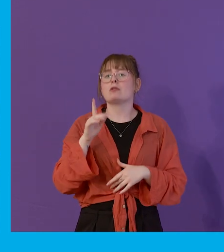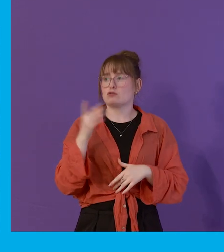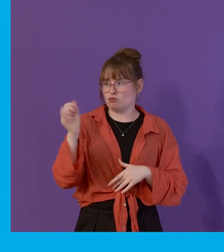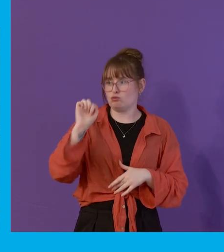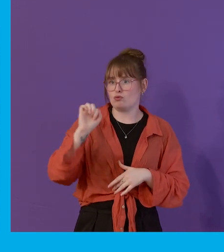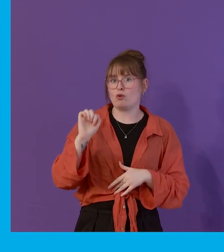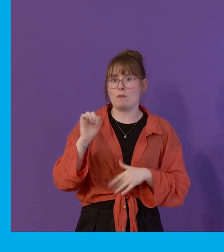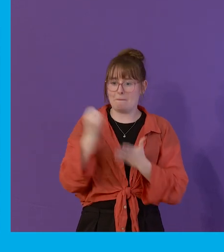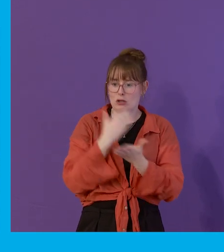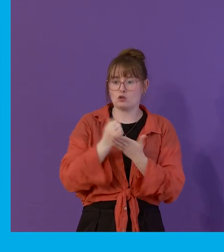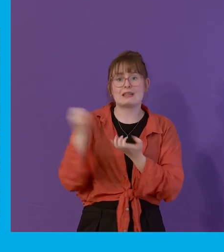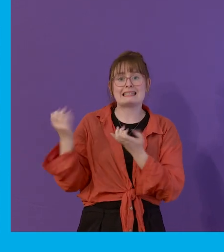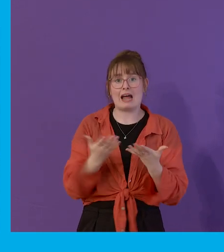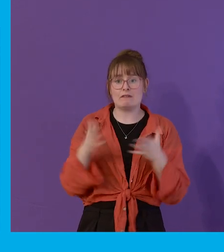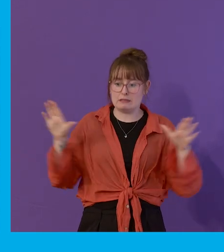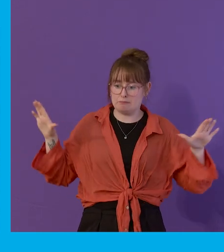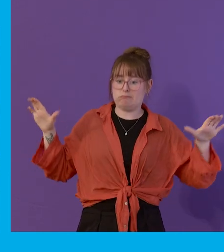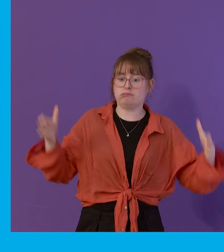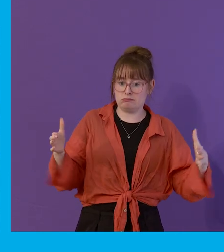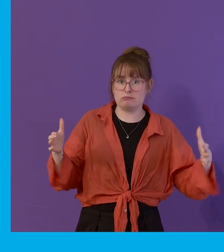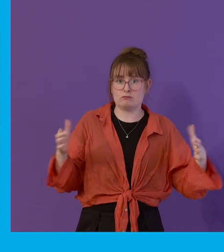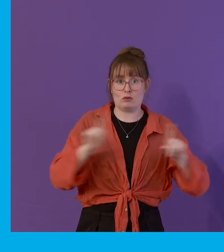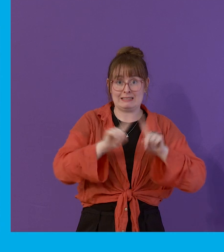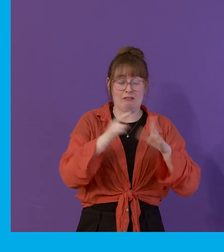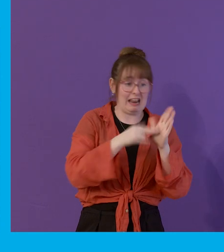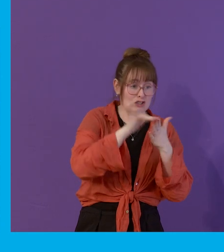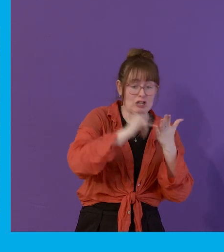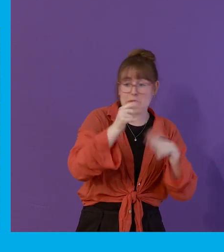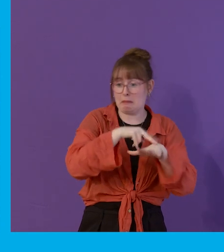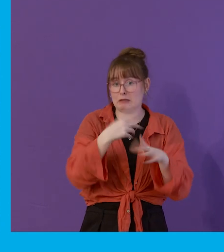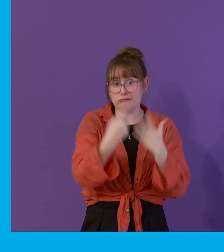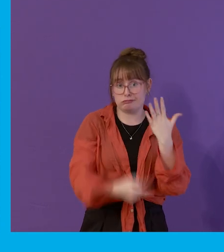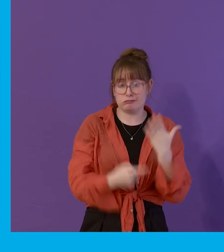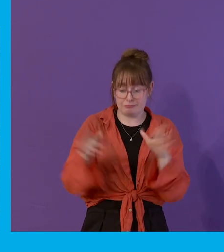bringing together all those services to have those conversations. But what you're saying is that that's